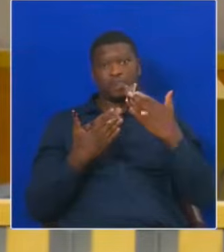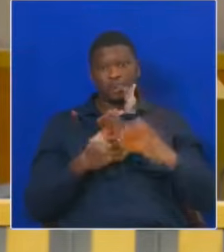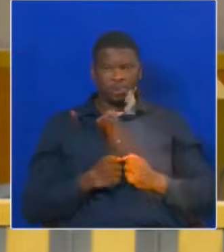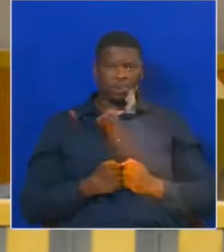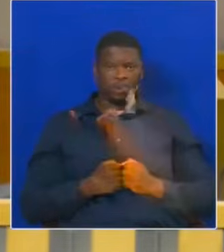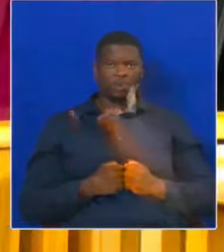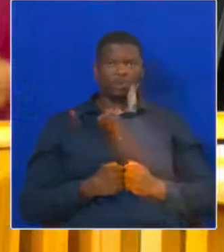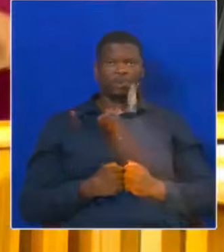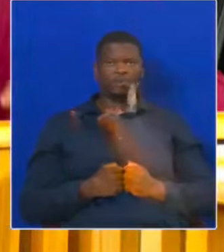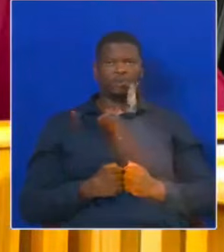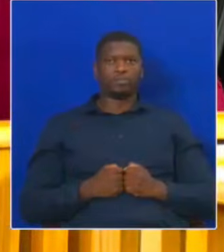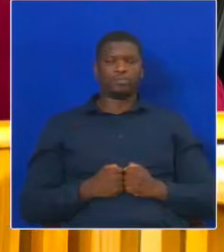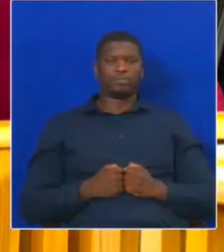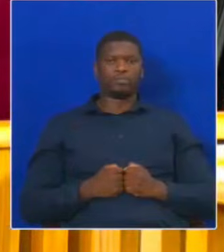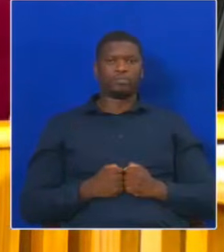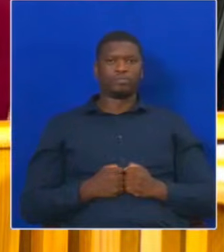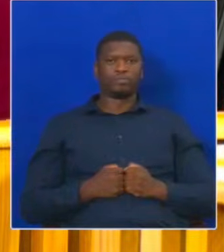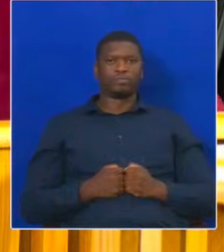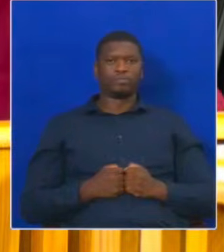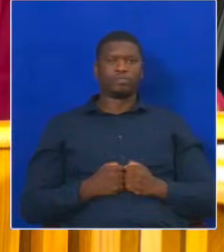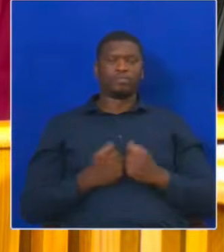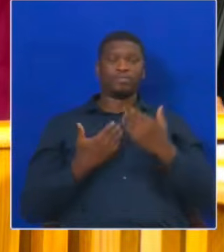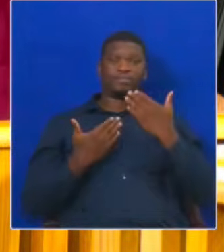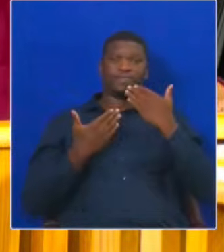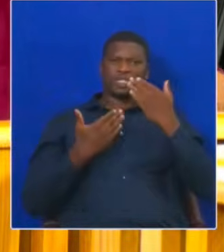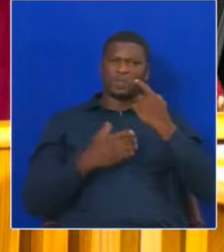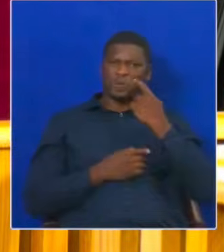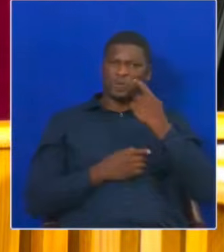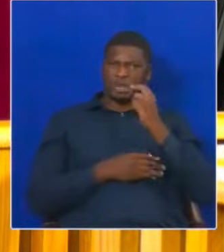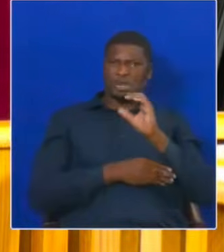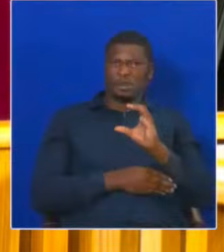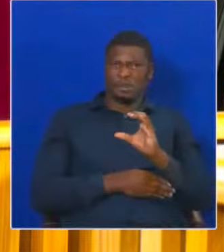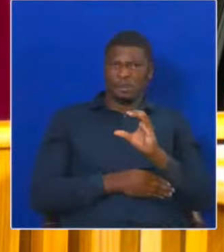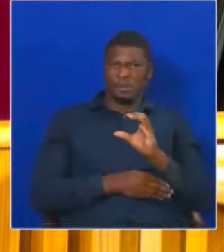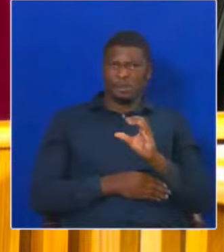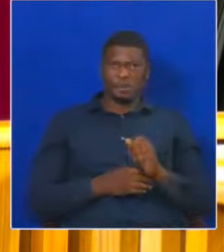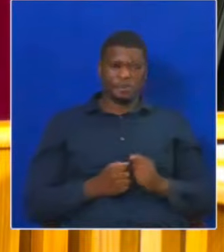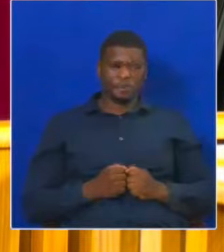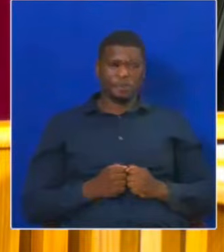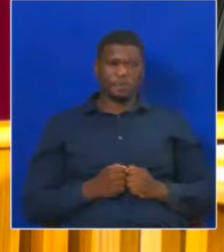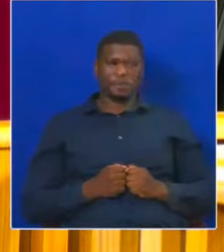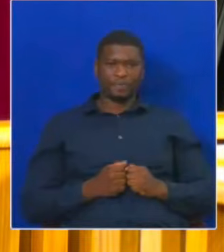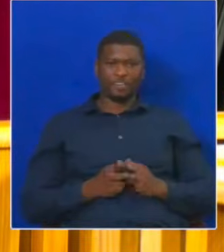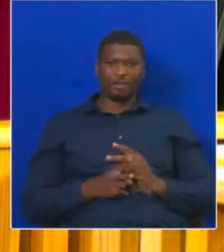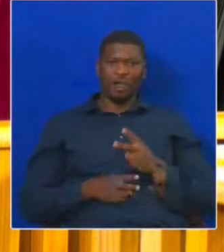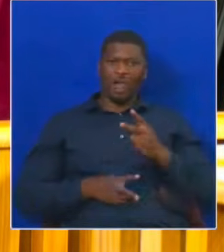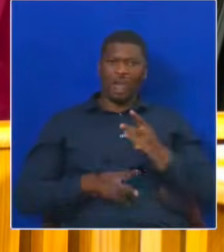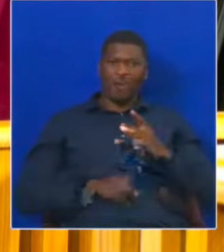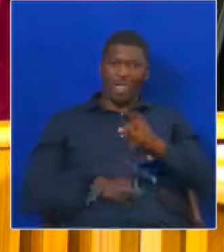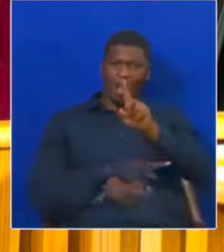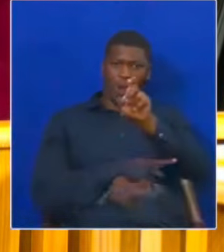Thank you, Witness C. A final question from me on this aspect.